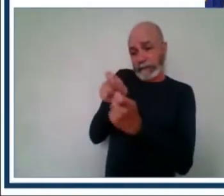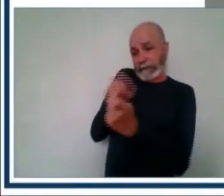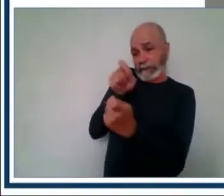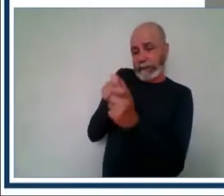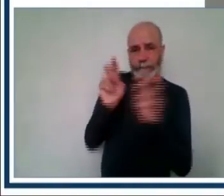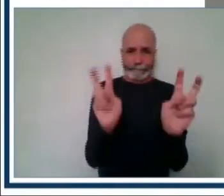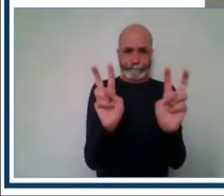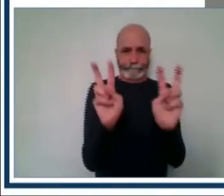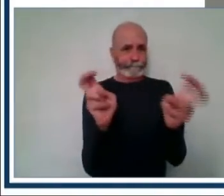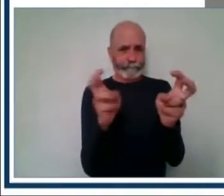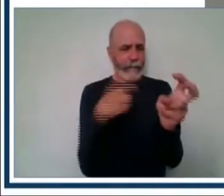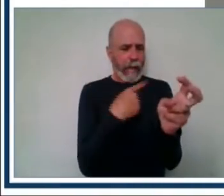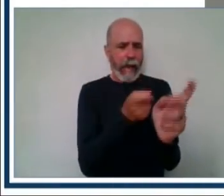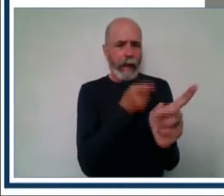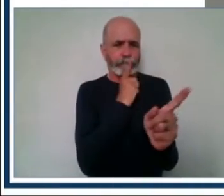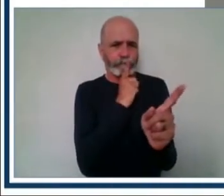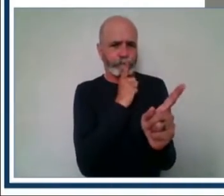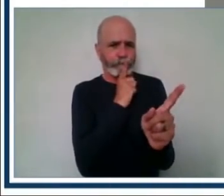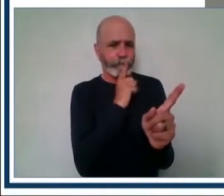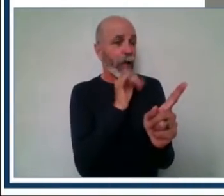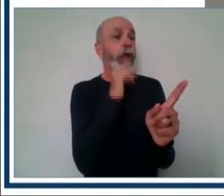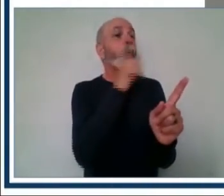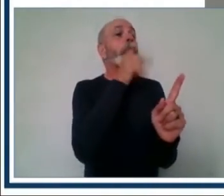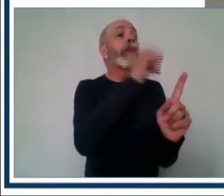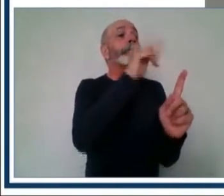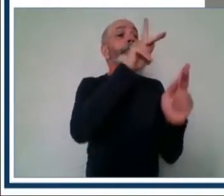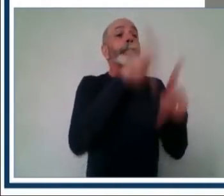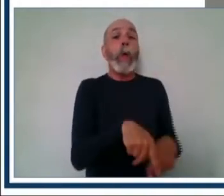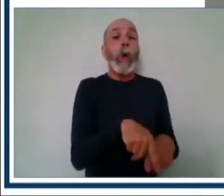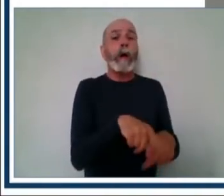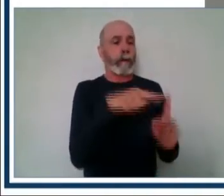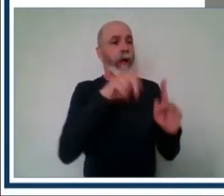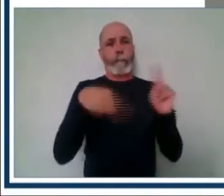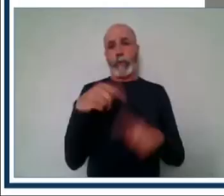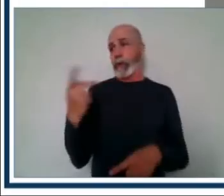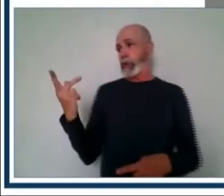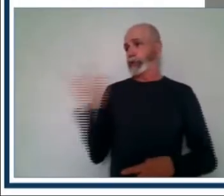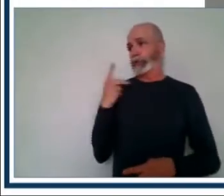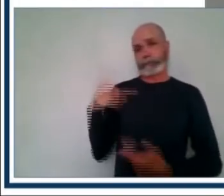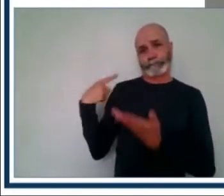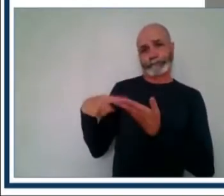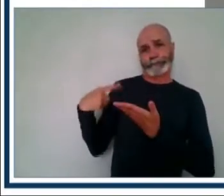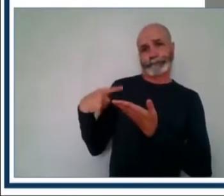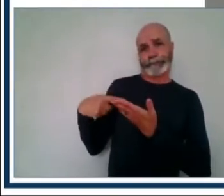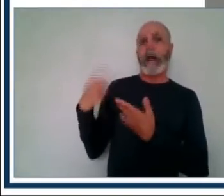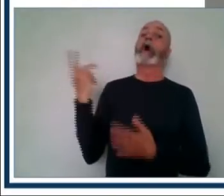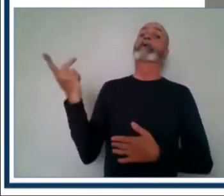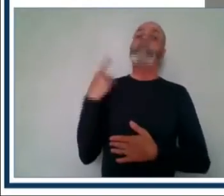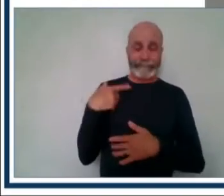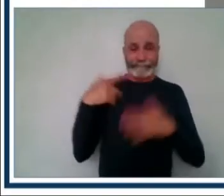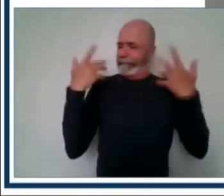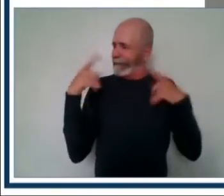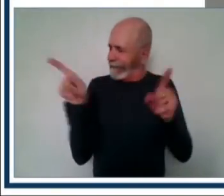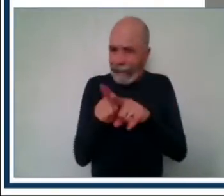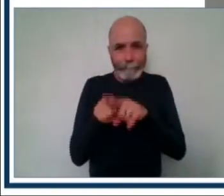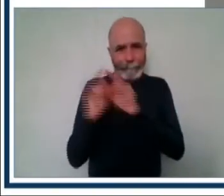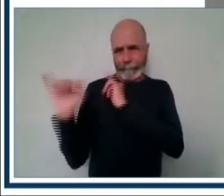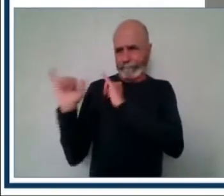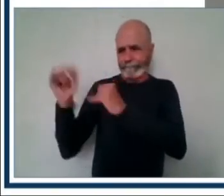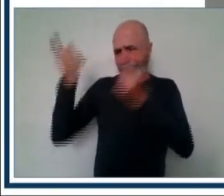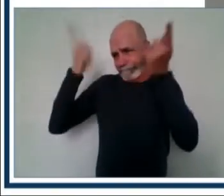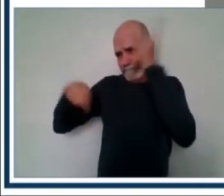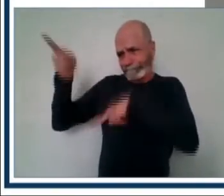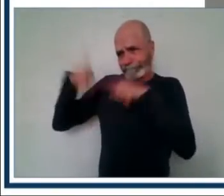Premier. The Premier and I were completely on the same page on this, so it's unfortunate she's making those speculative